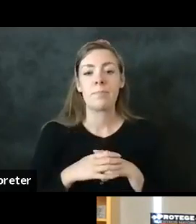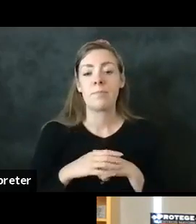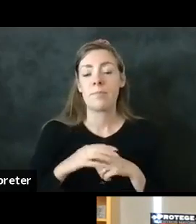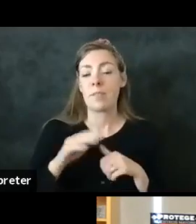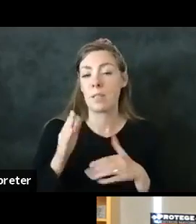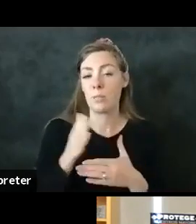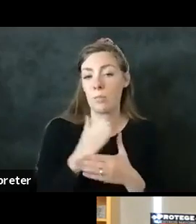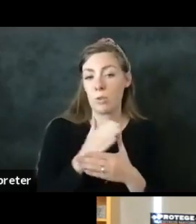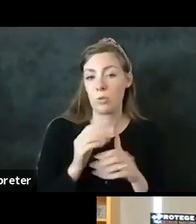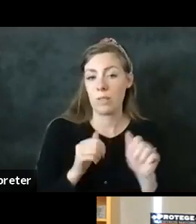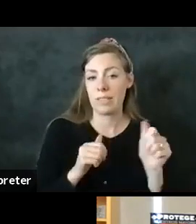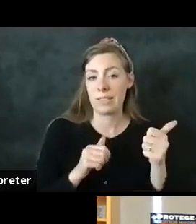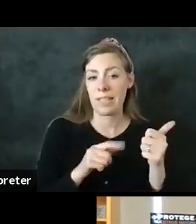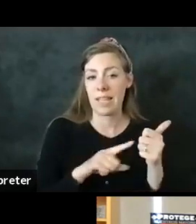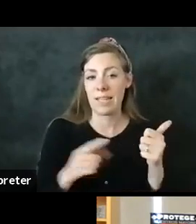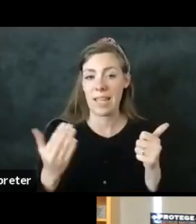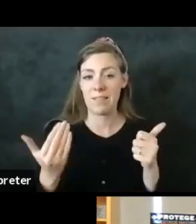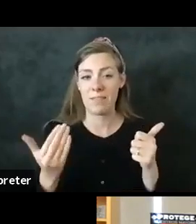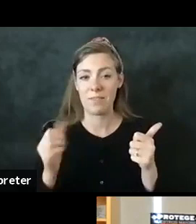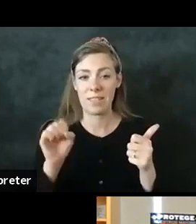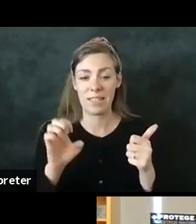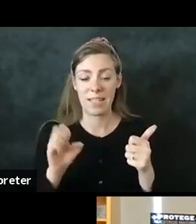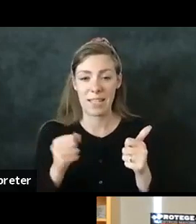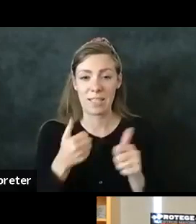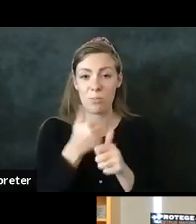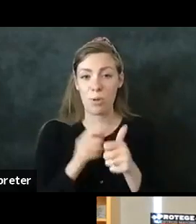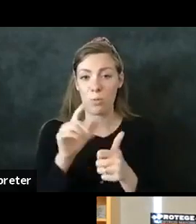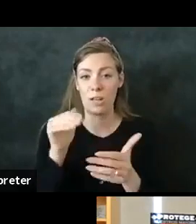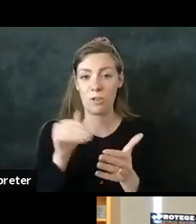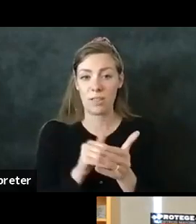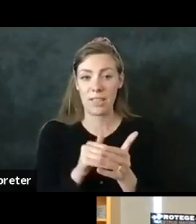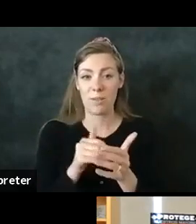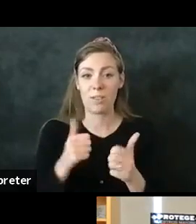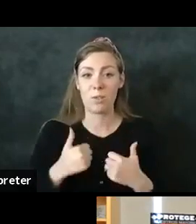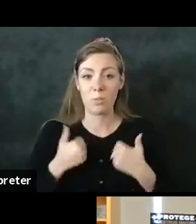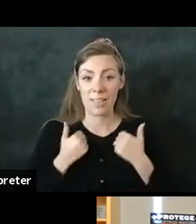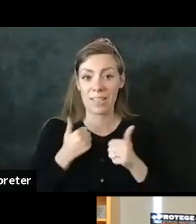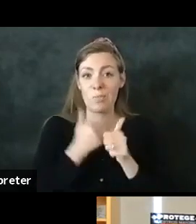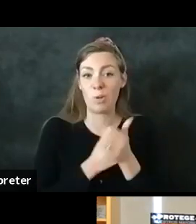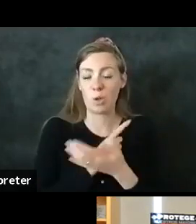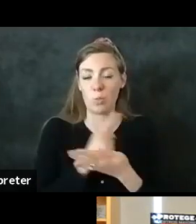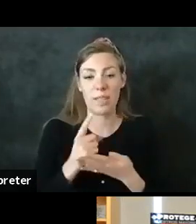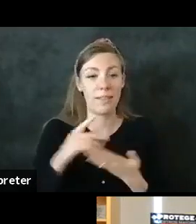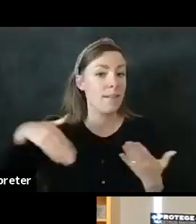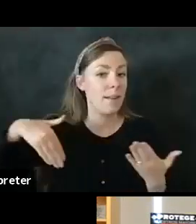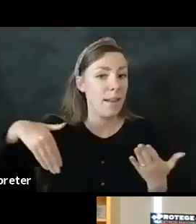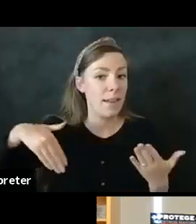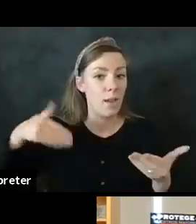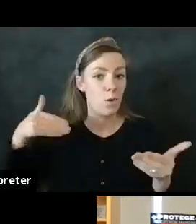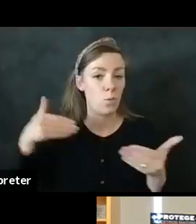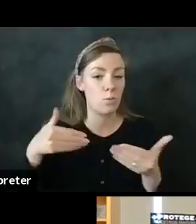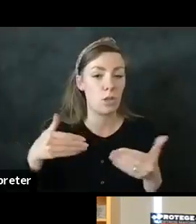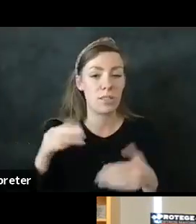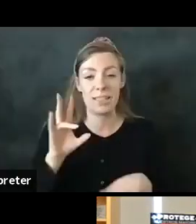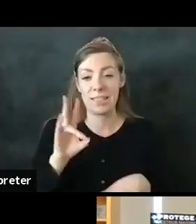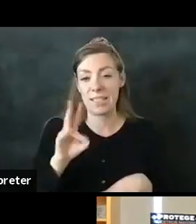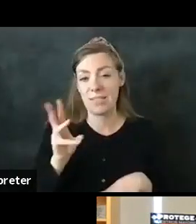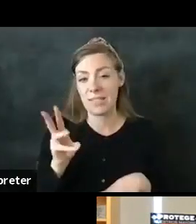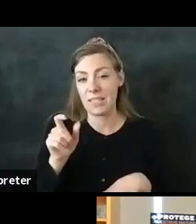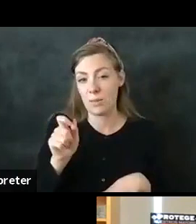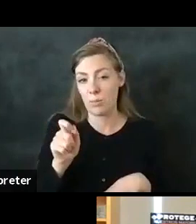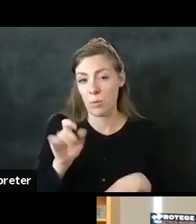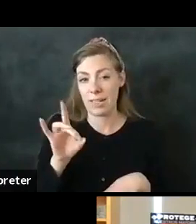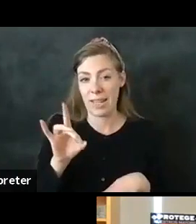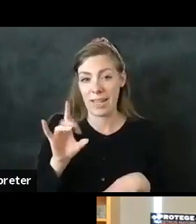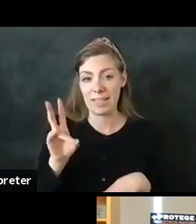10 and 15 cases per 100,000 residents each week. We're not there yet. We're currently at 76.87